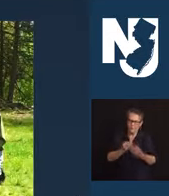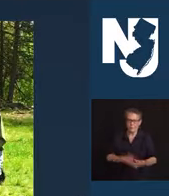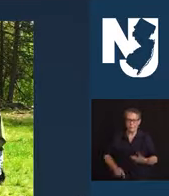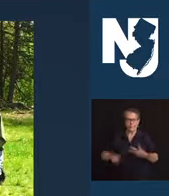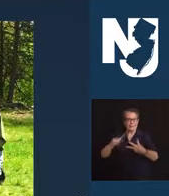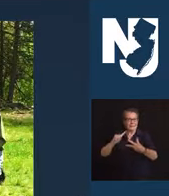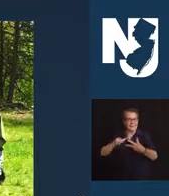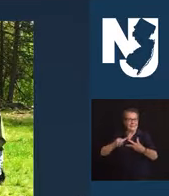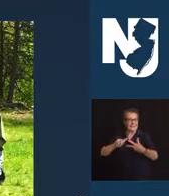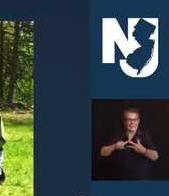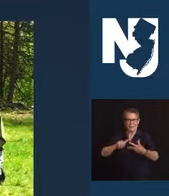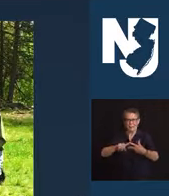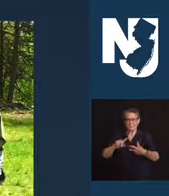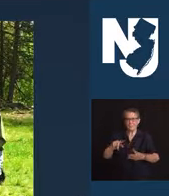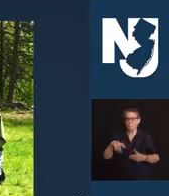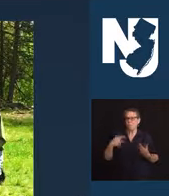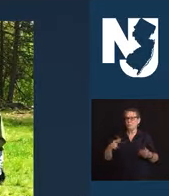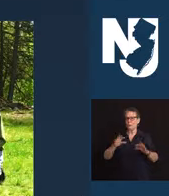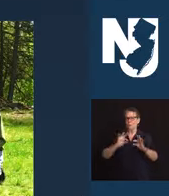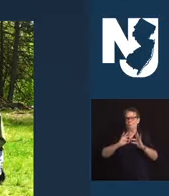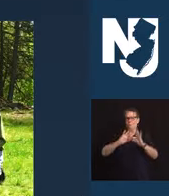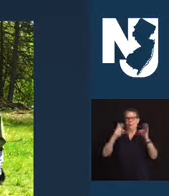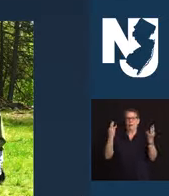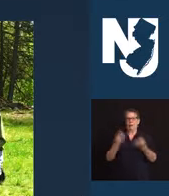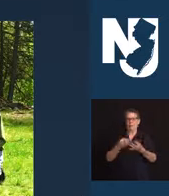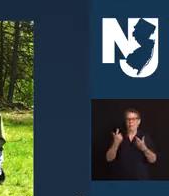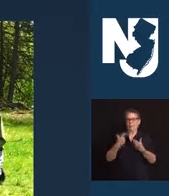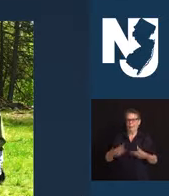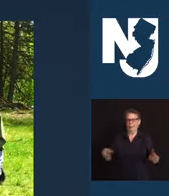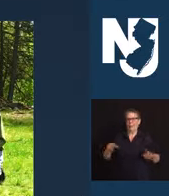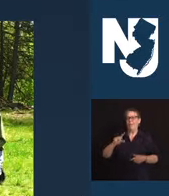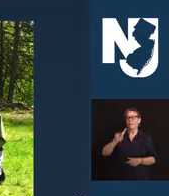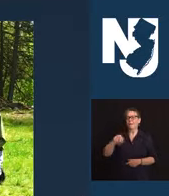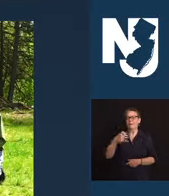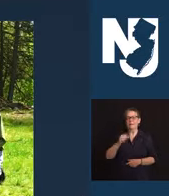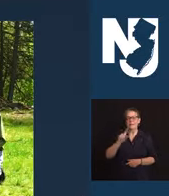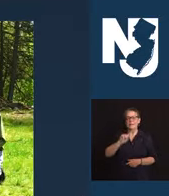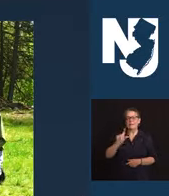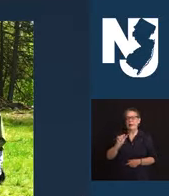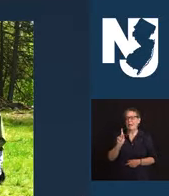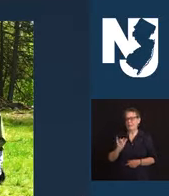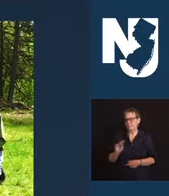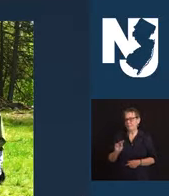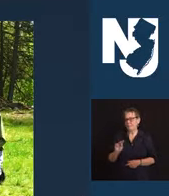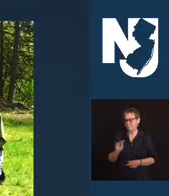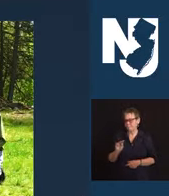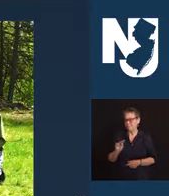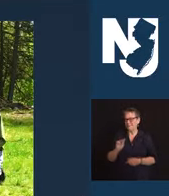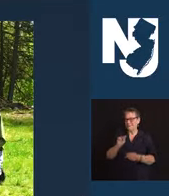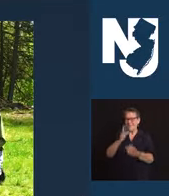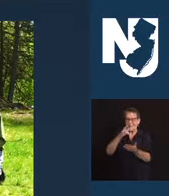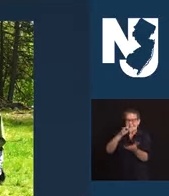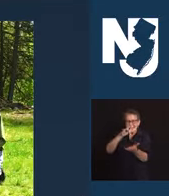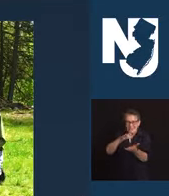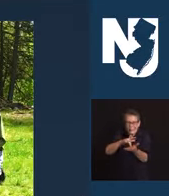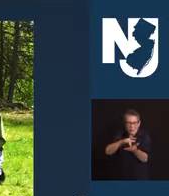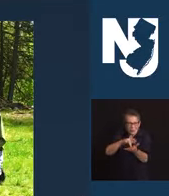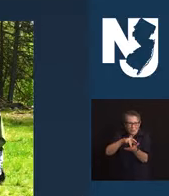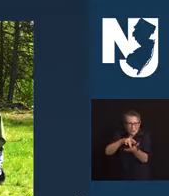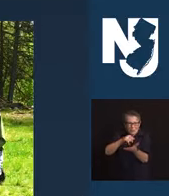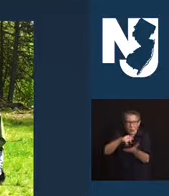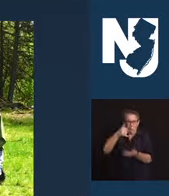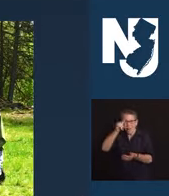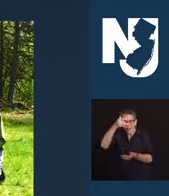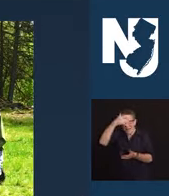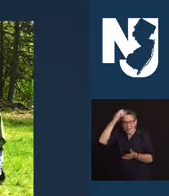up, talk about a family. We remember Phyllis Zakim. That is Phyllis, literally dead center in that photograph.